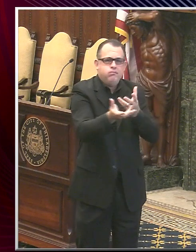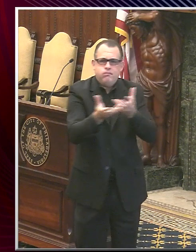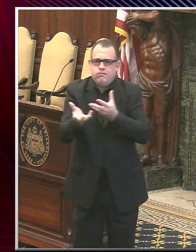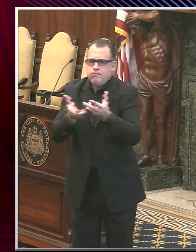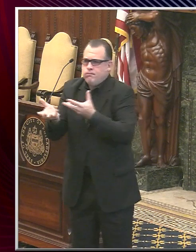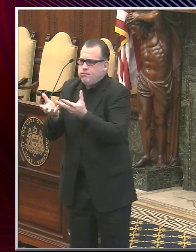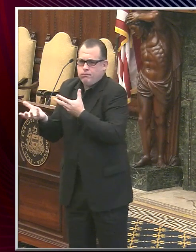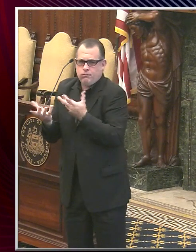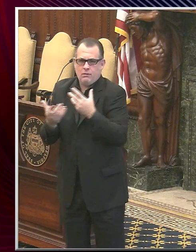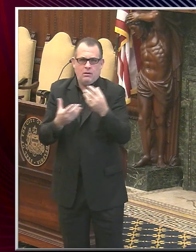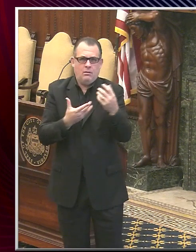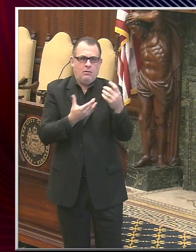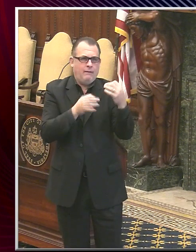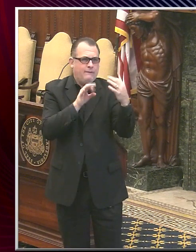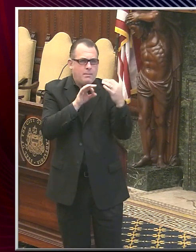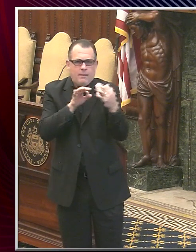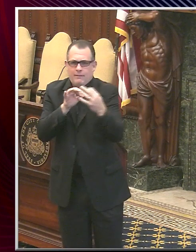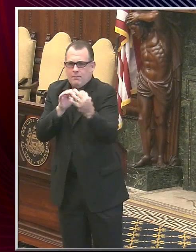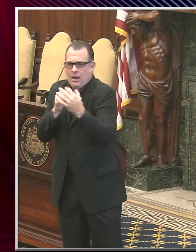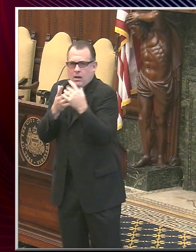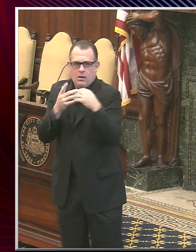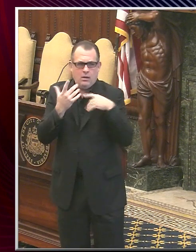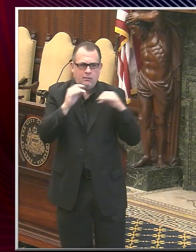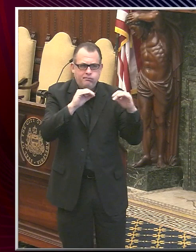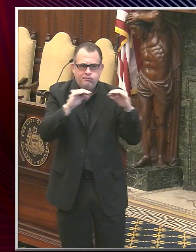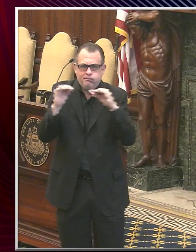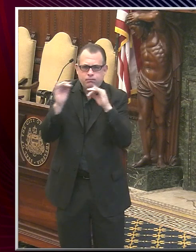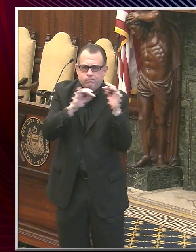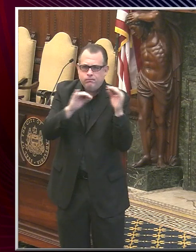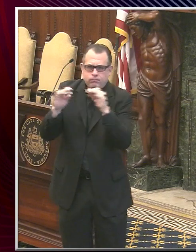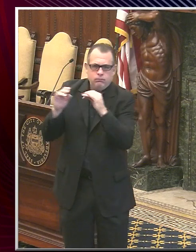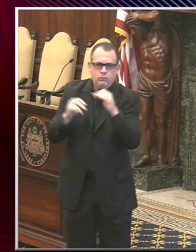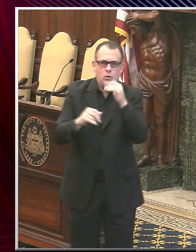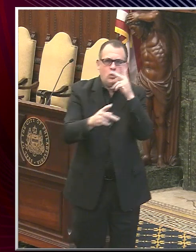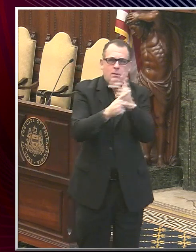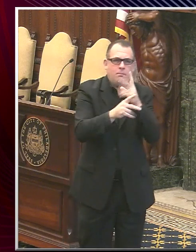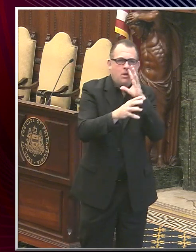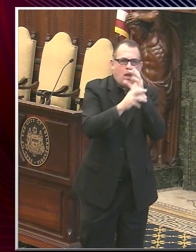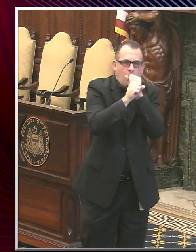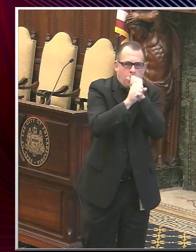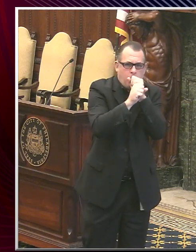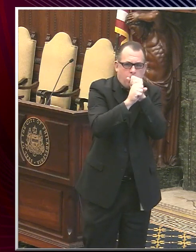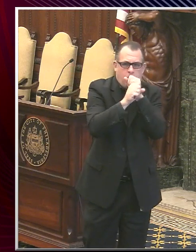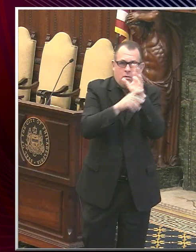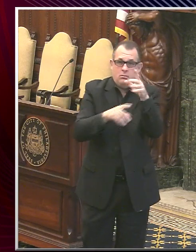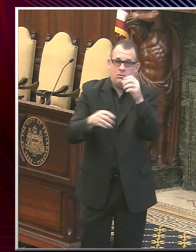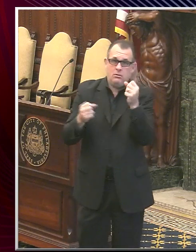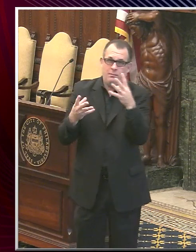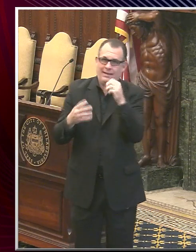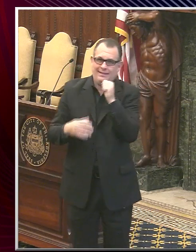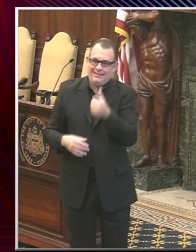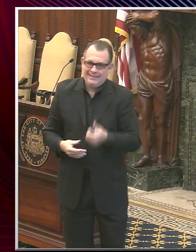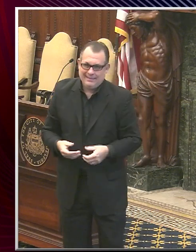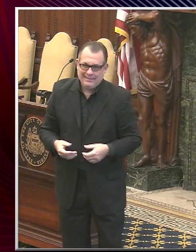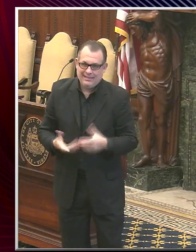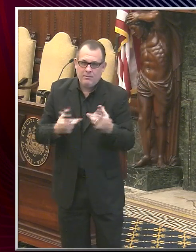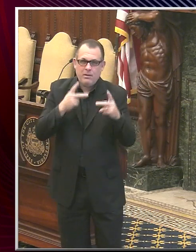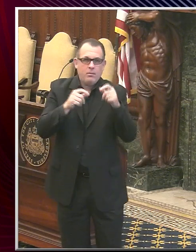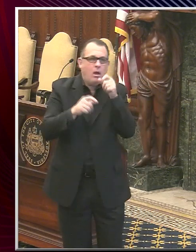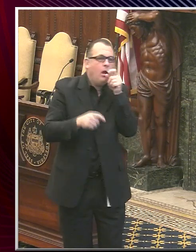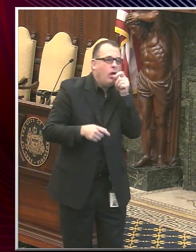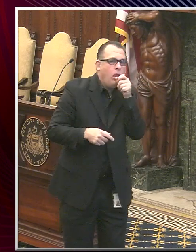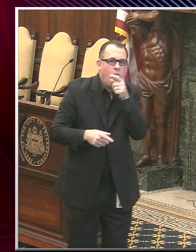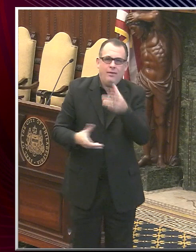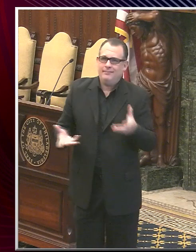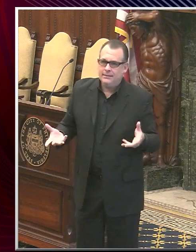got feedback. We asked them to keep that in confidence, but many of them did spread that out, and so that's how you heard about it. But it really was, that